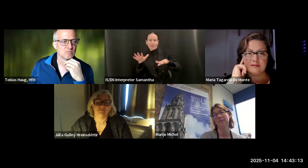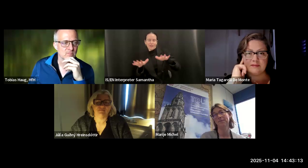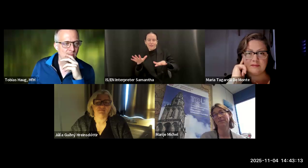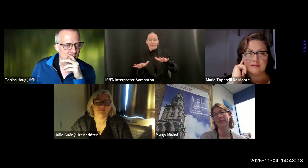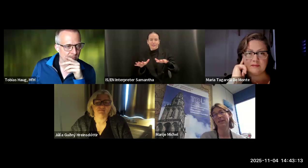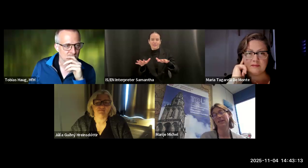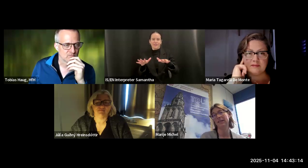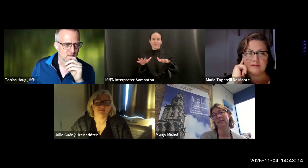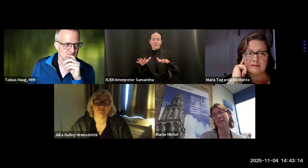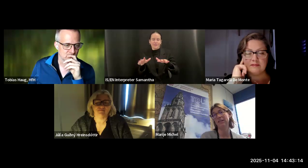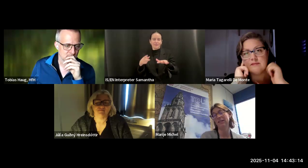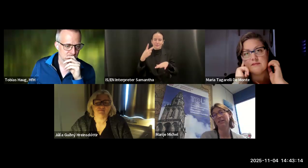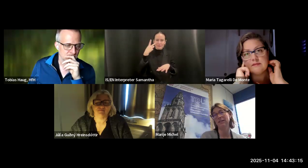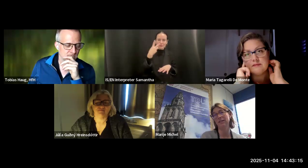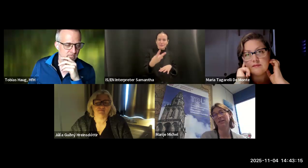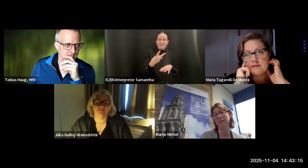in